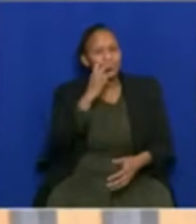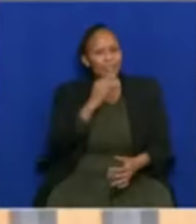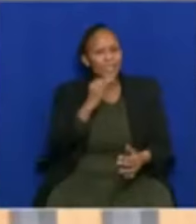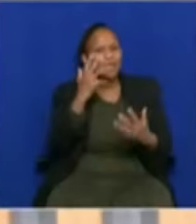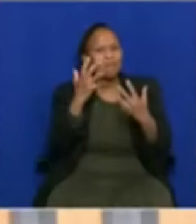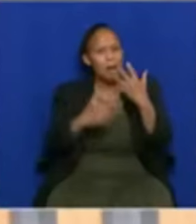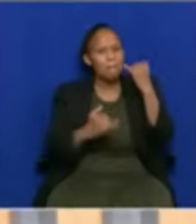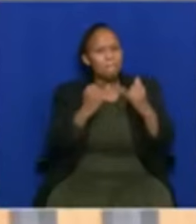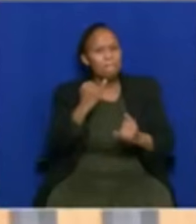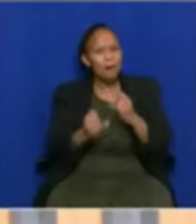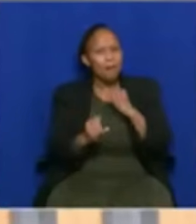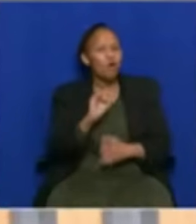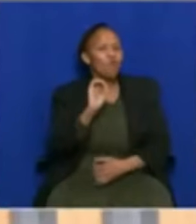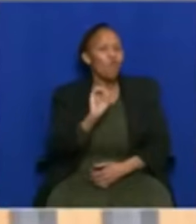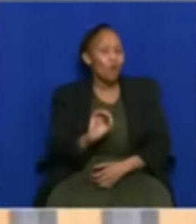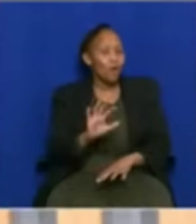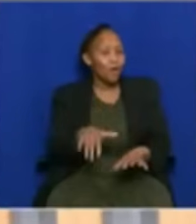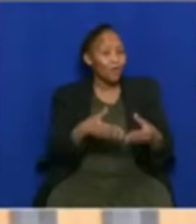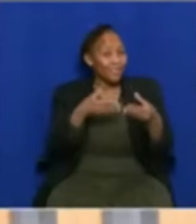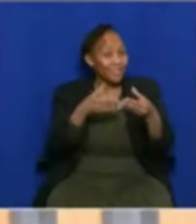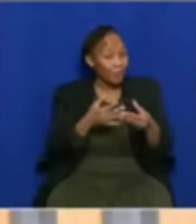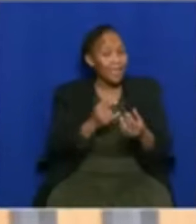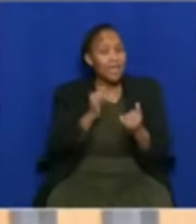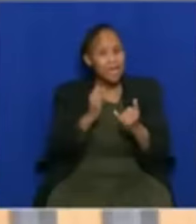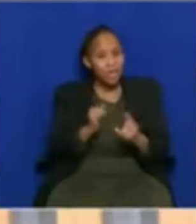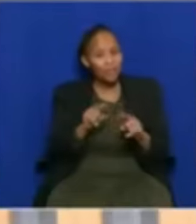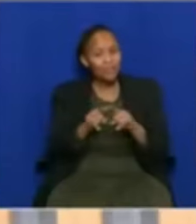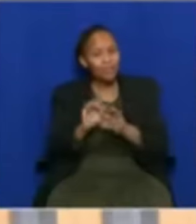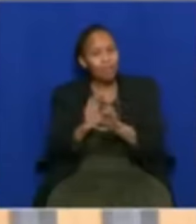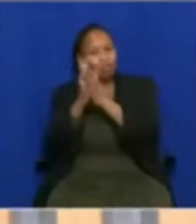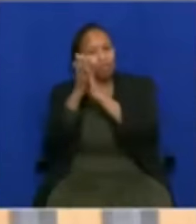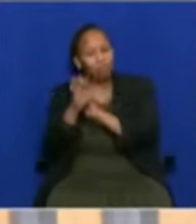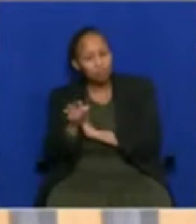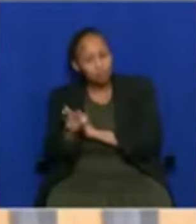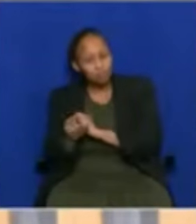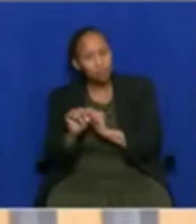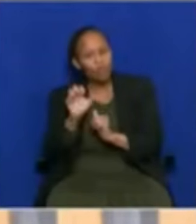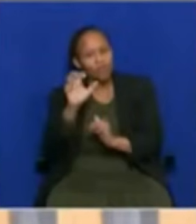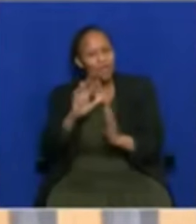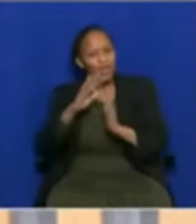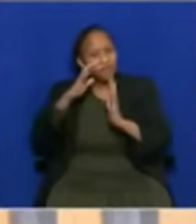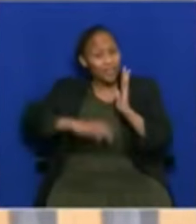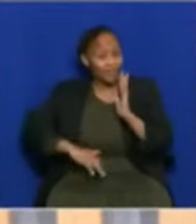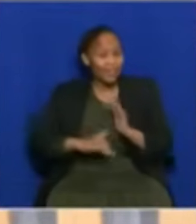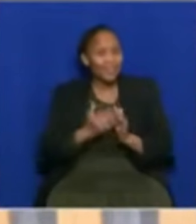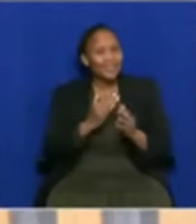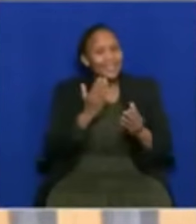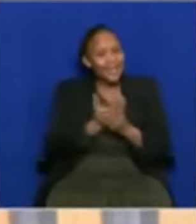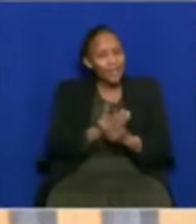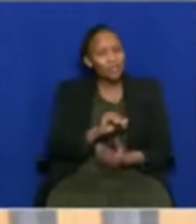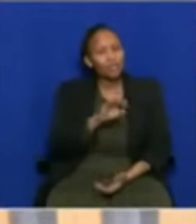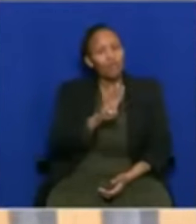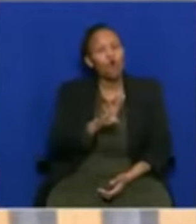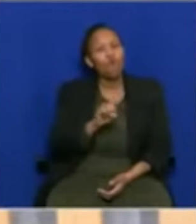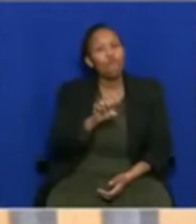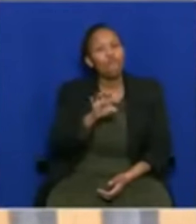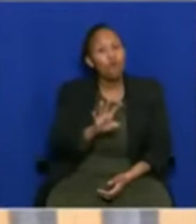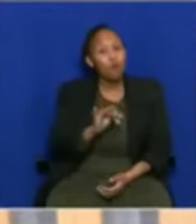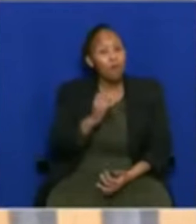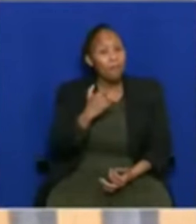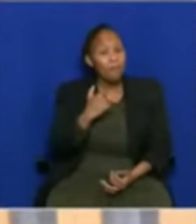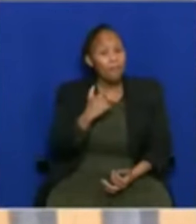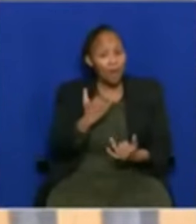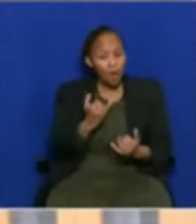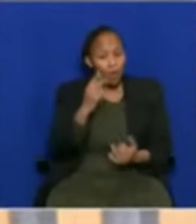there was tampering with affidavits. You said CAS 404. So I expect that when we look at 292, you